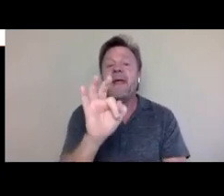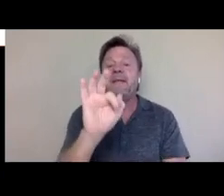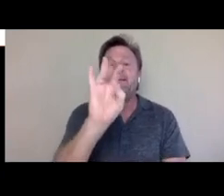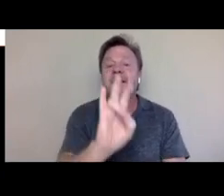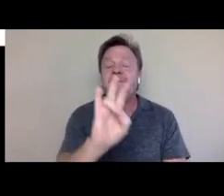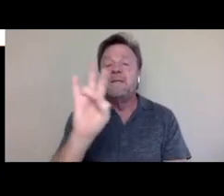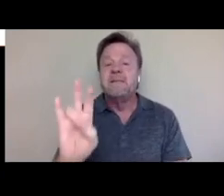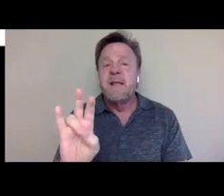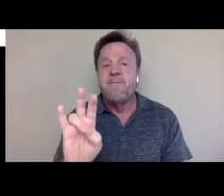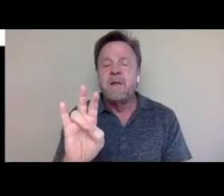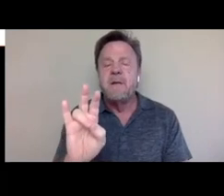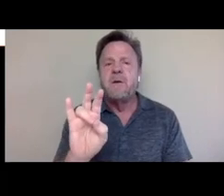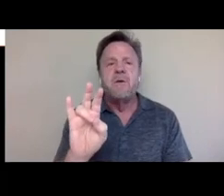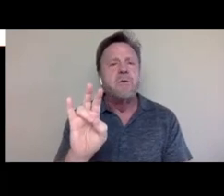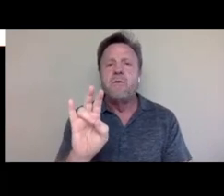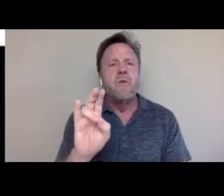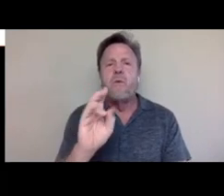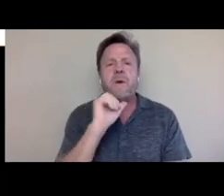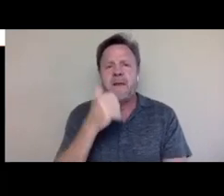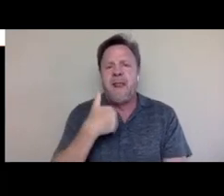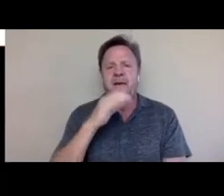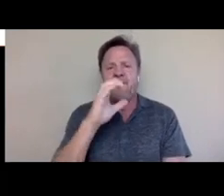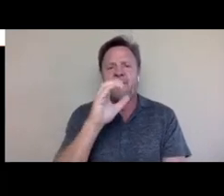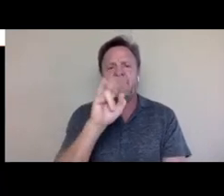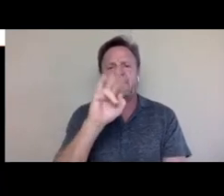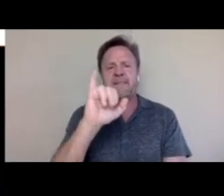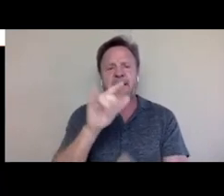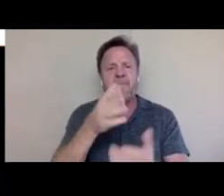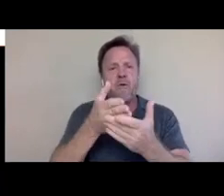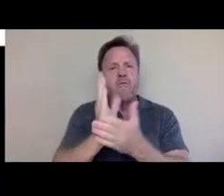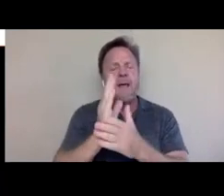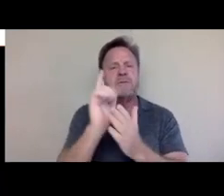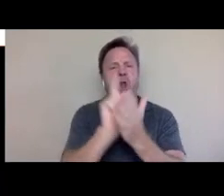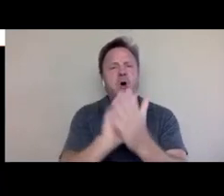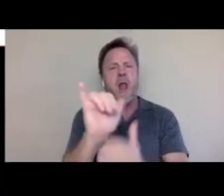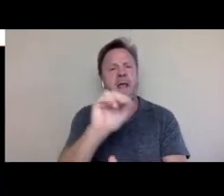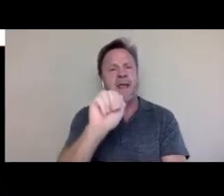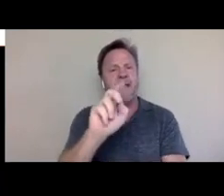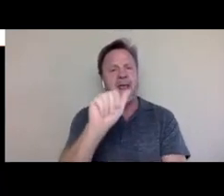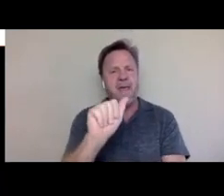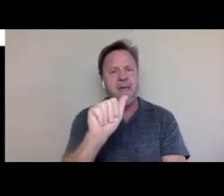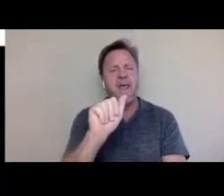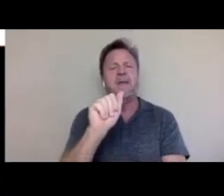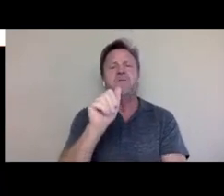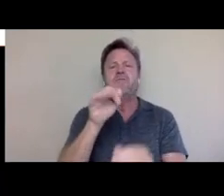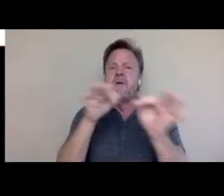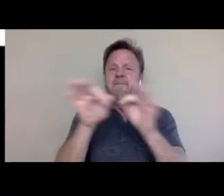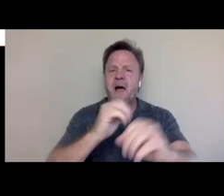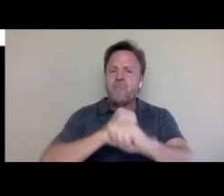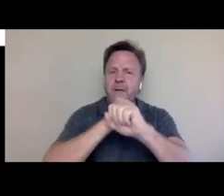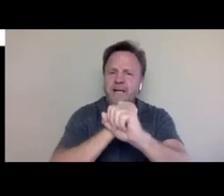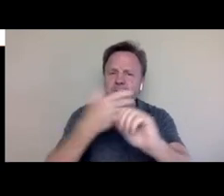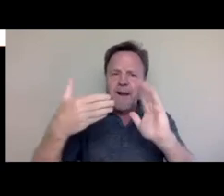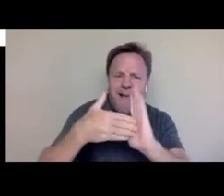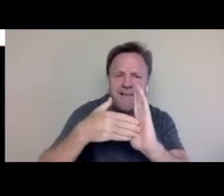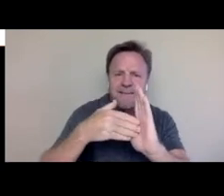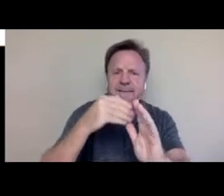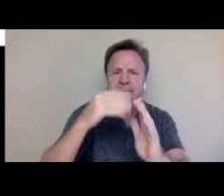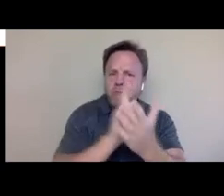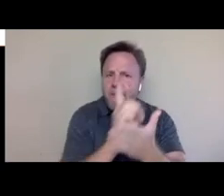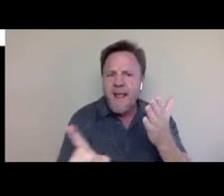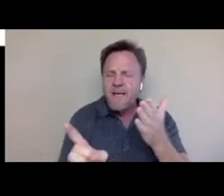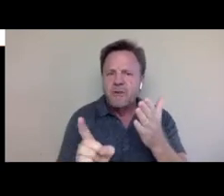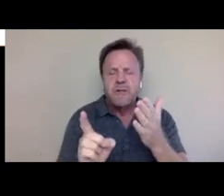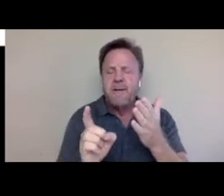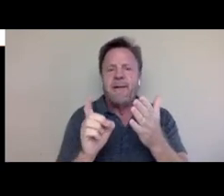1977, we didn't have a civil rights law like the ADA defining protection against discrimination in